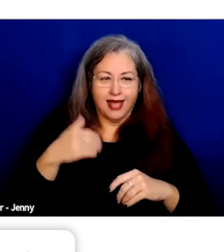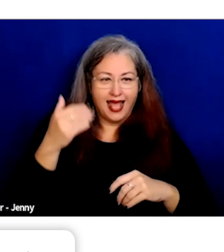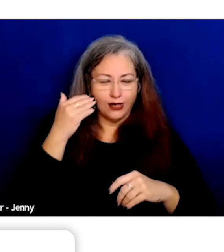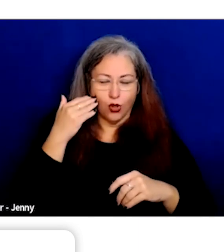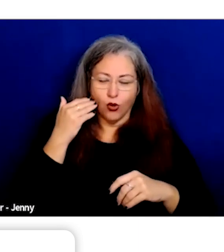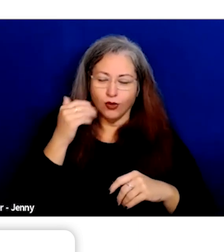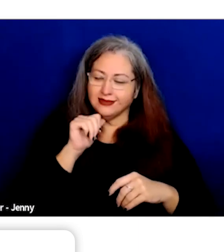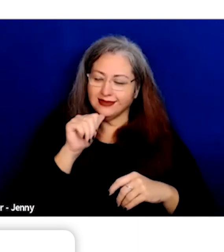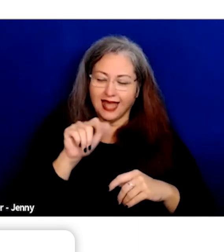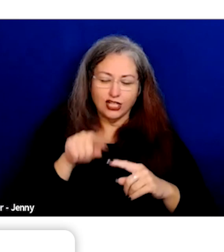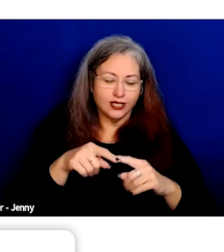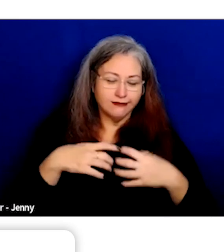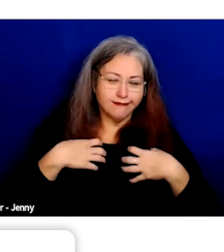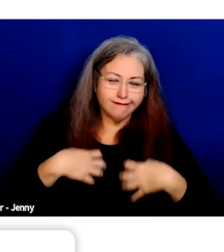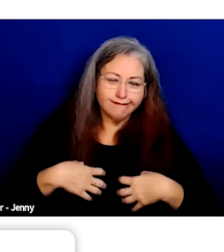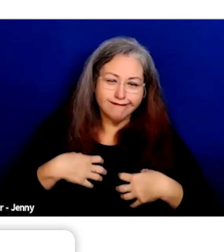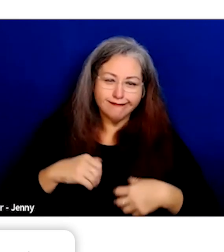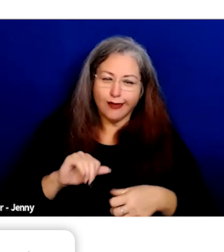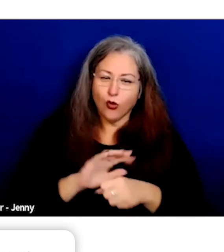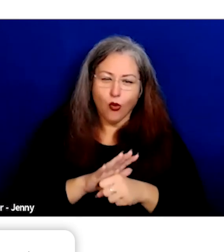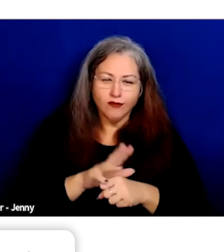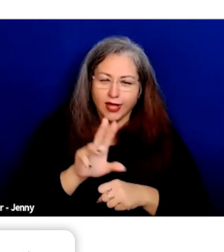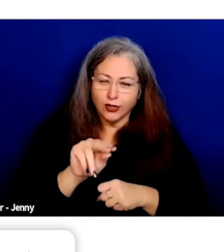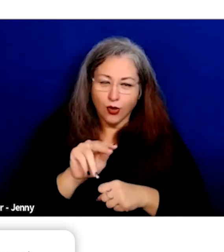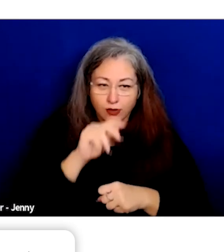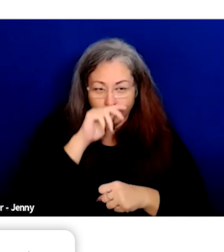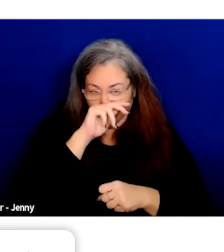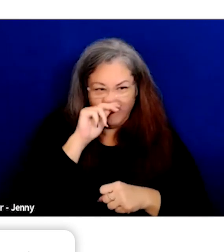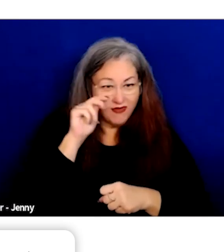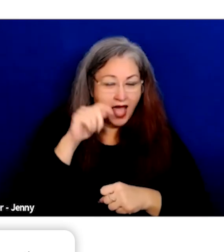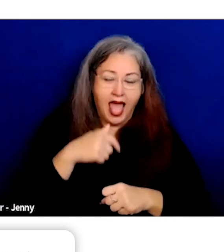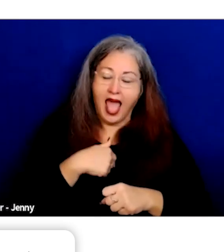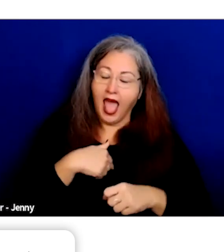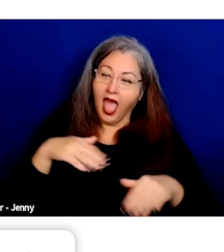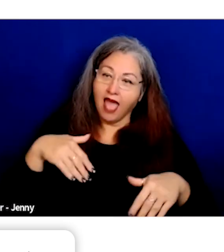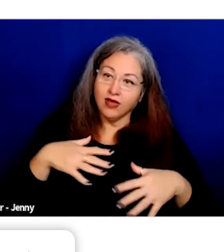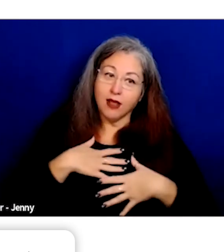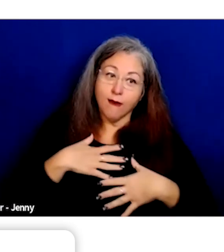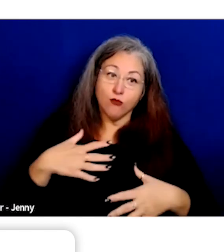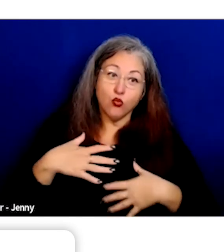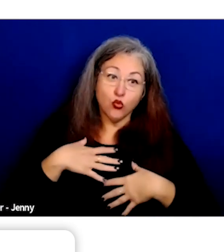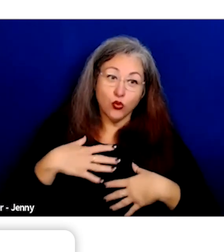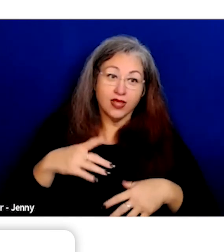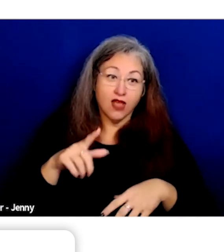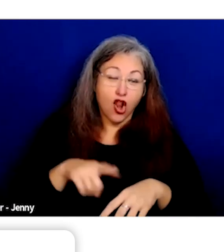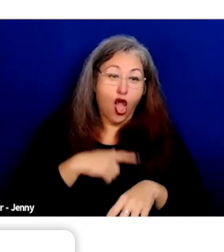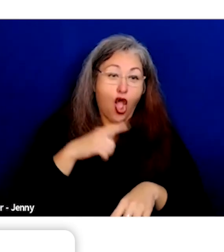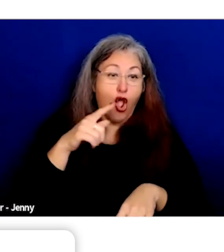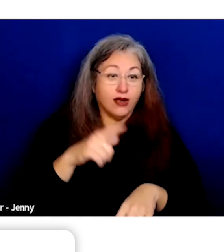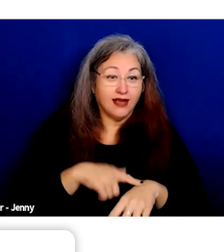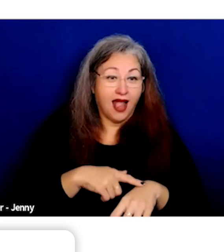COVID lungs or any of those things. I hadn't taken a deep breath in days.